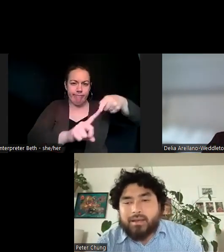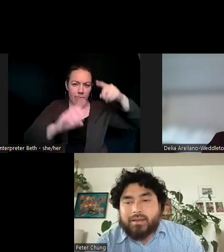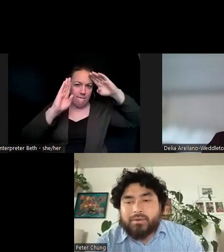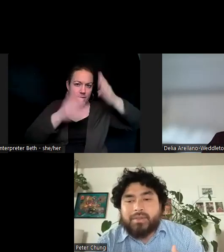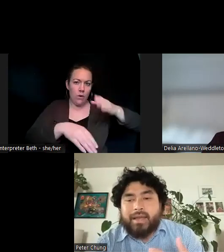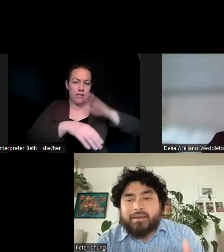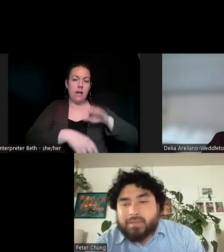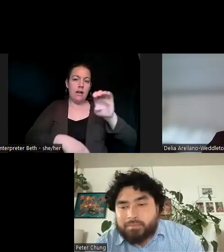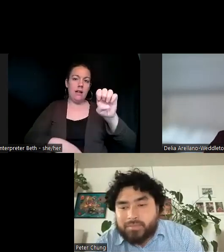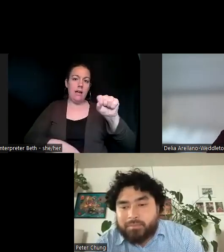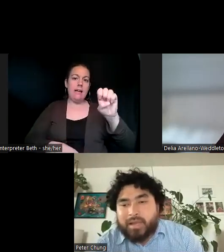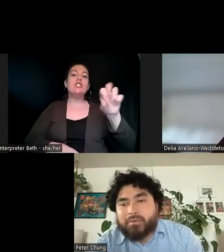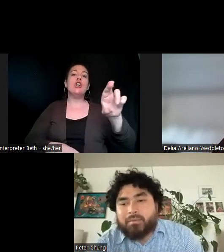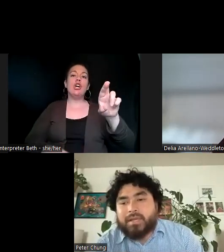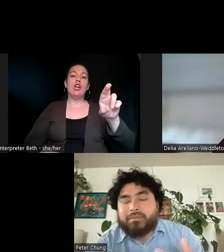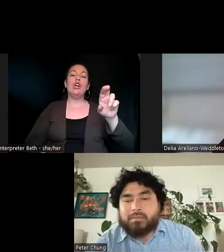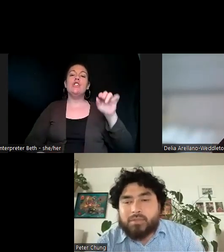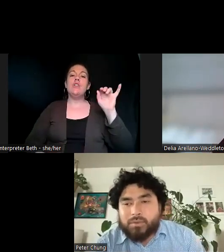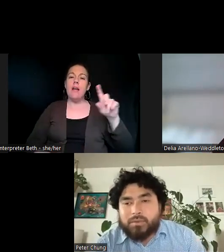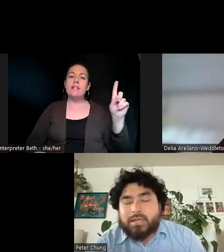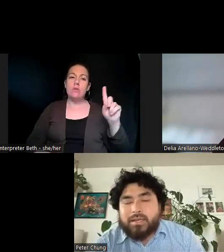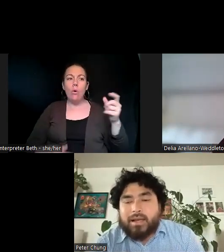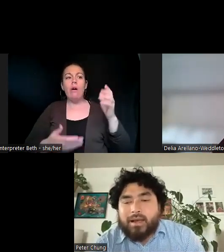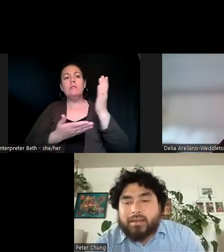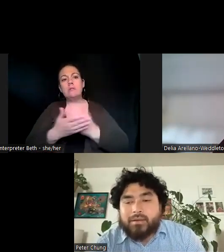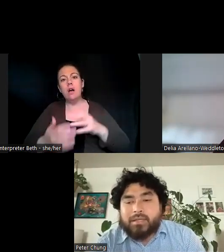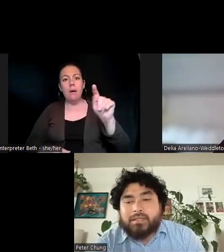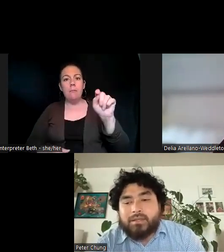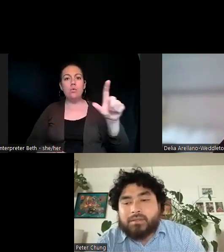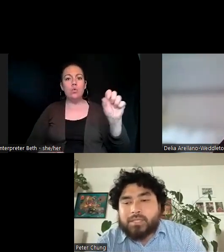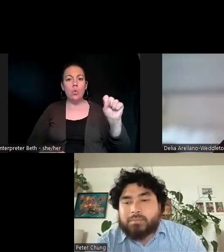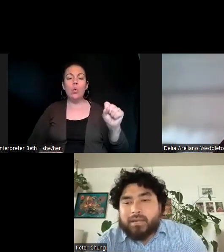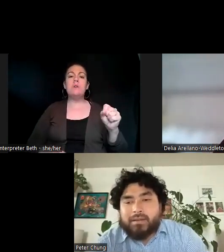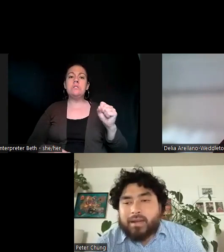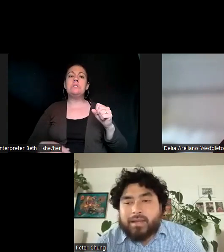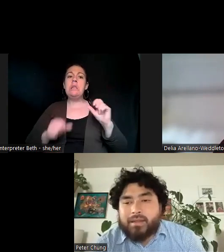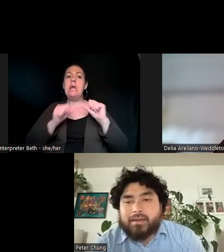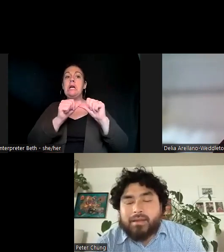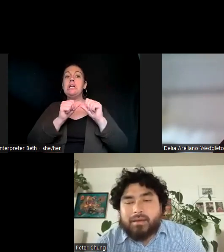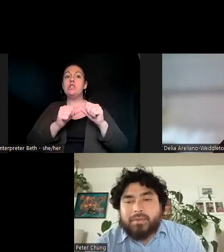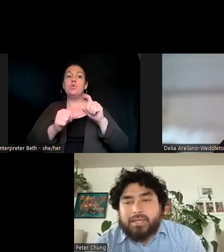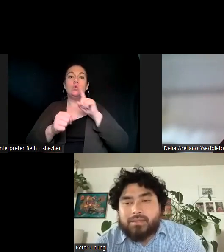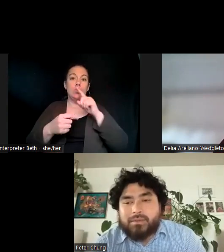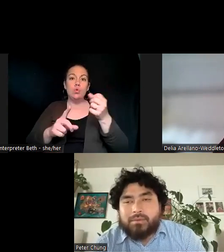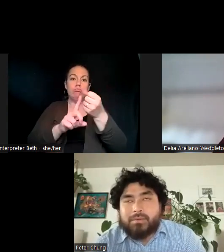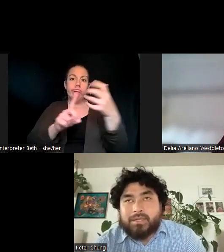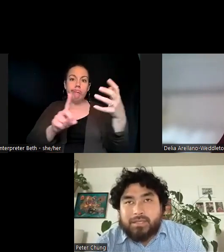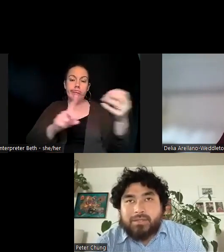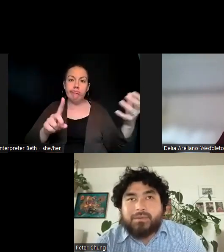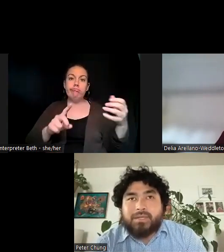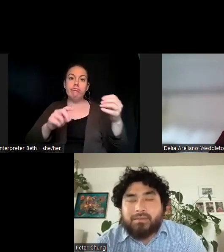where, they have some platforms, they have some tools, continue to expand on that. I think we need